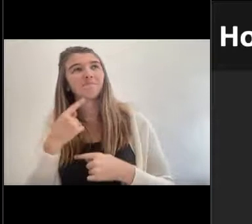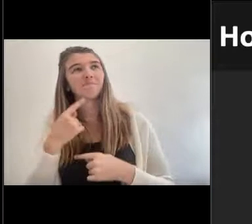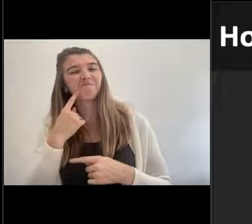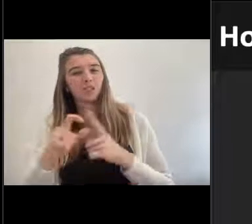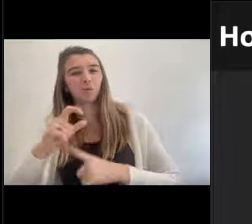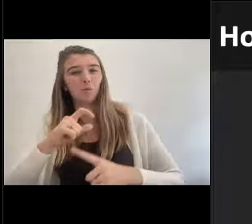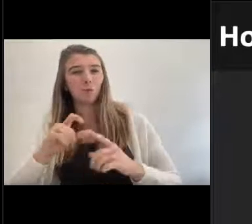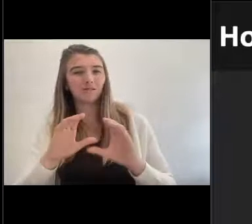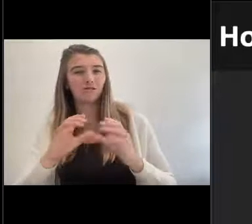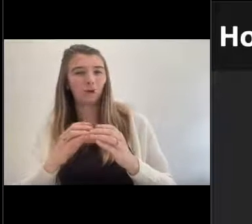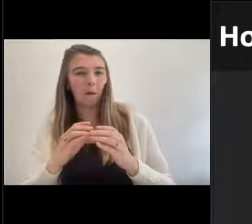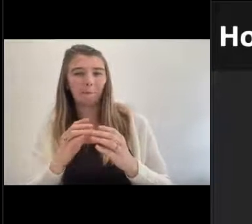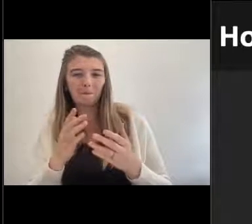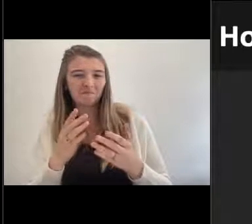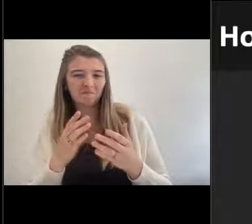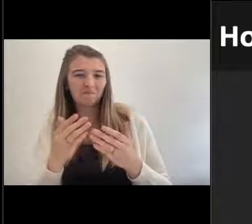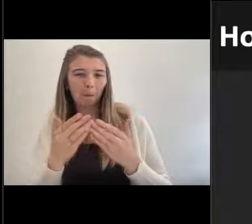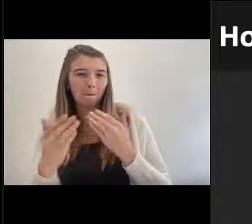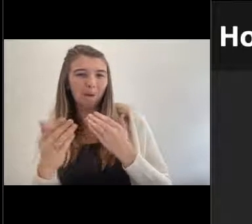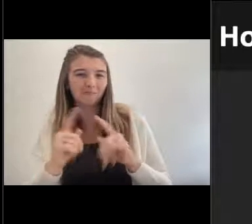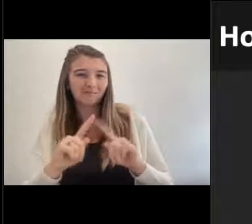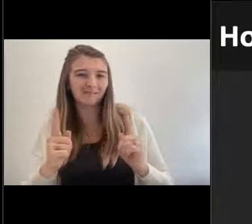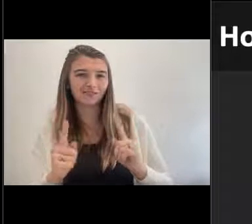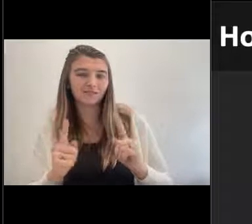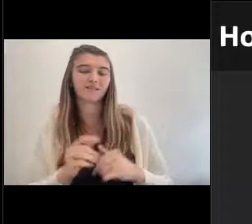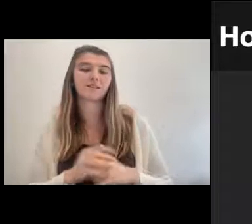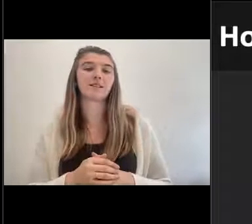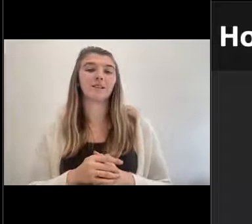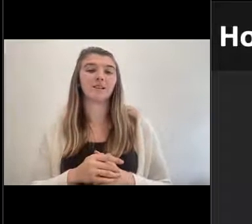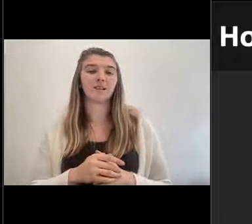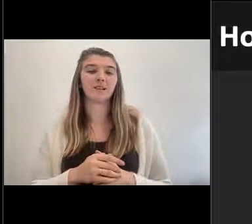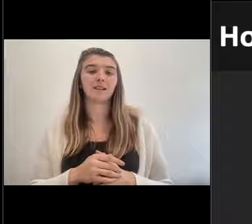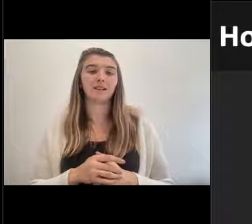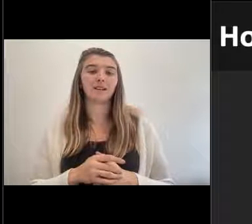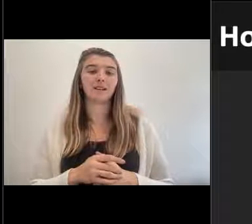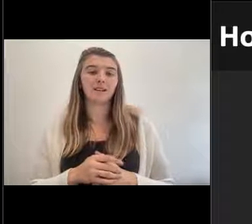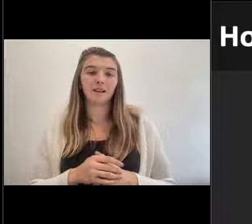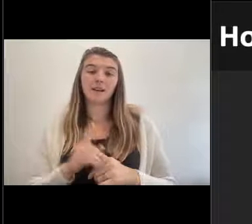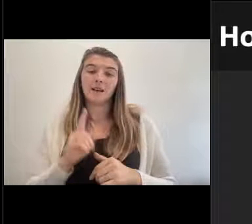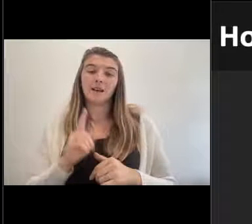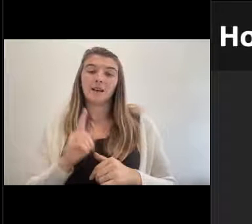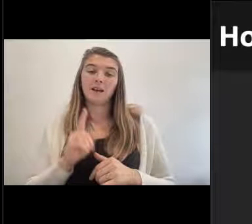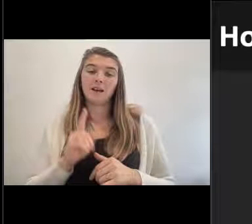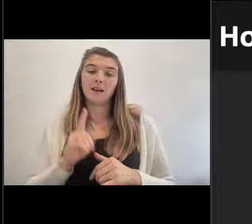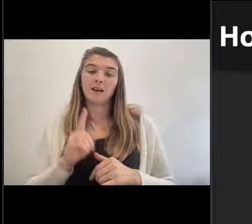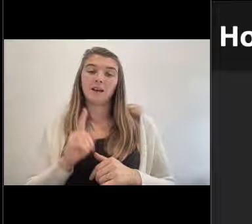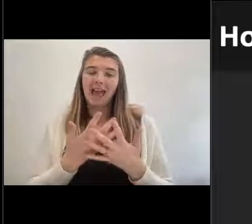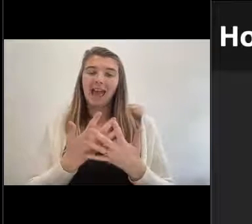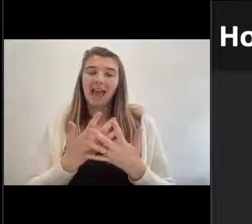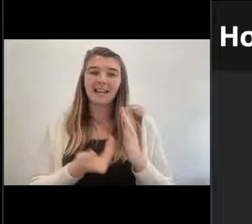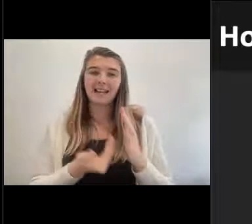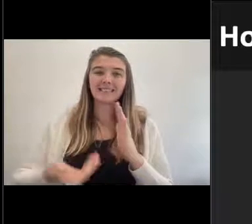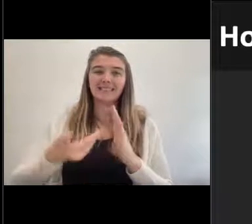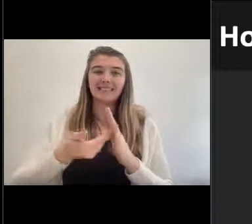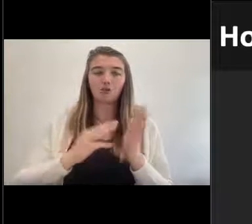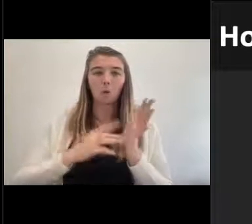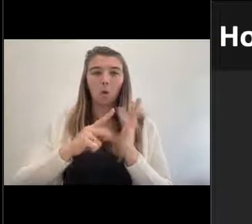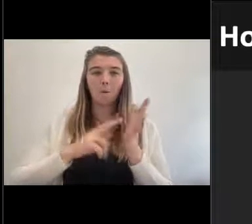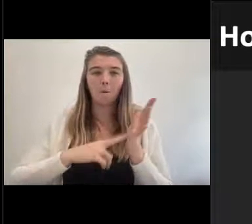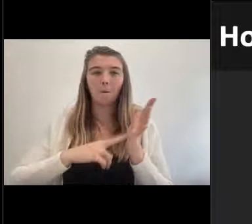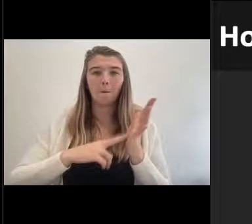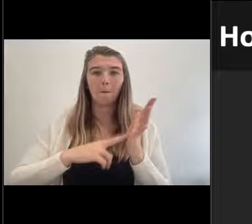it's possible that because we're looking at a whole microbial community, any additional monomers or N groups that are generated might just be being used